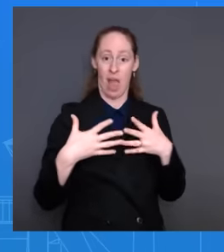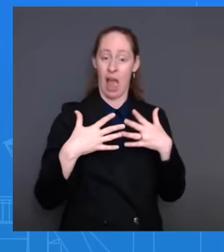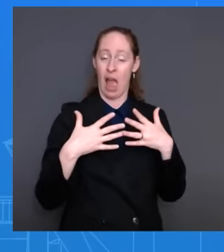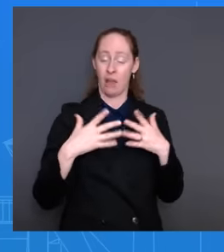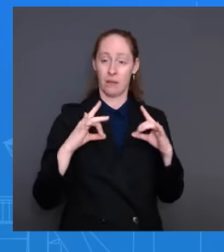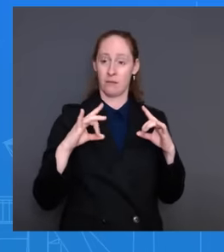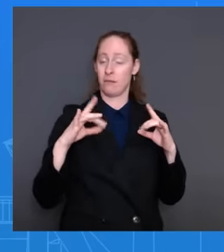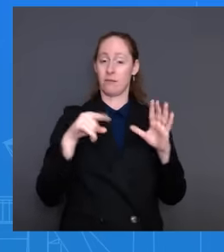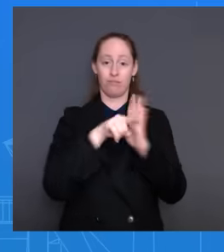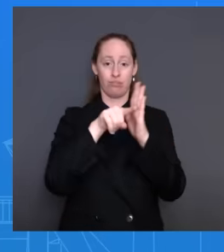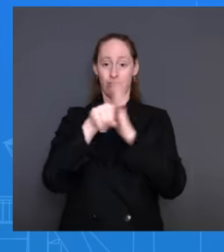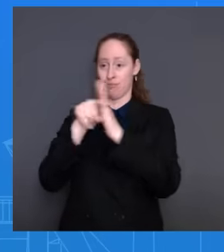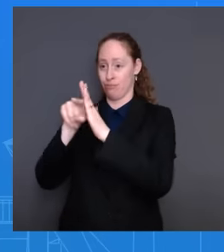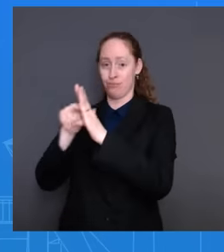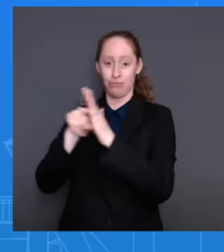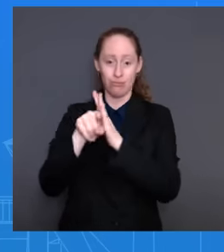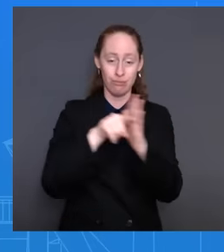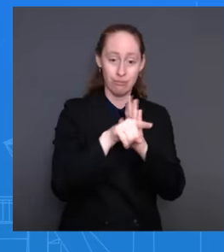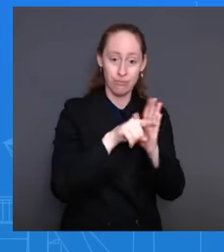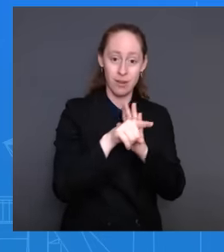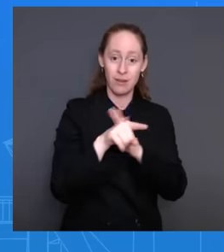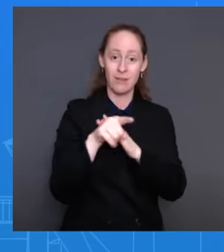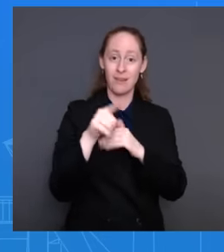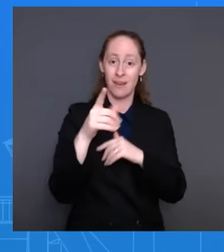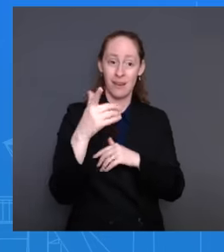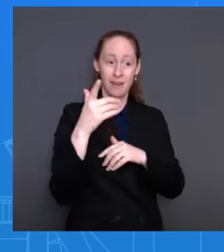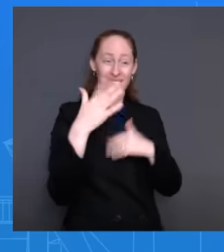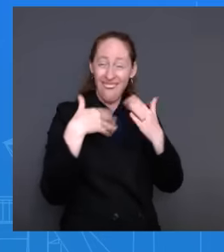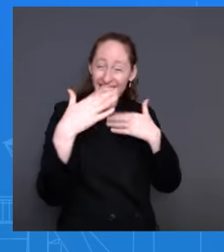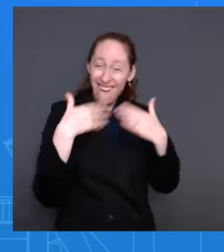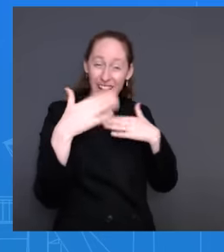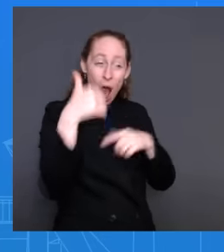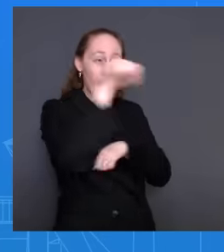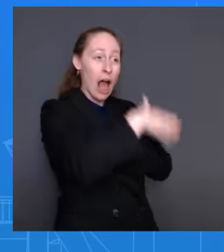the problem here? And so the problems is